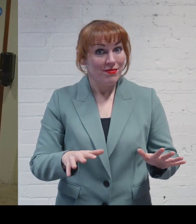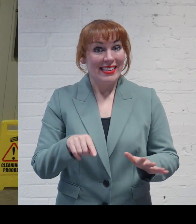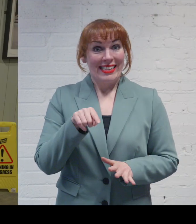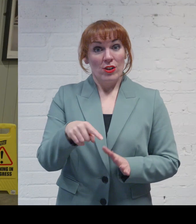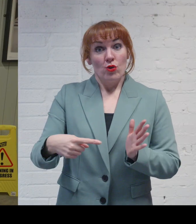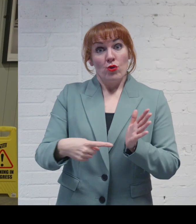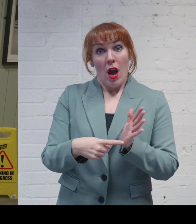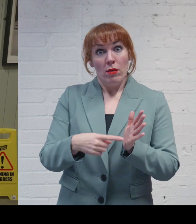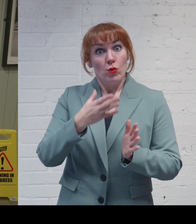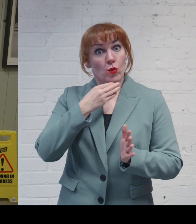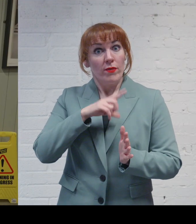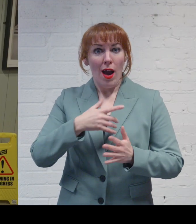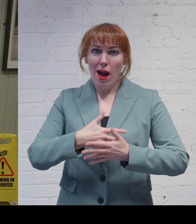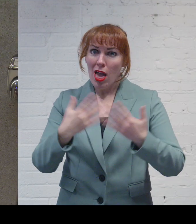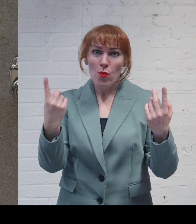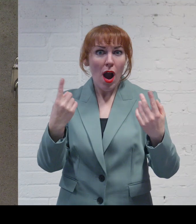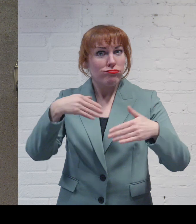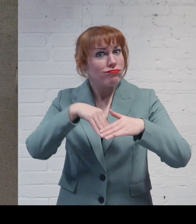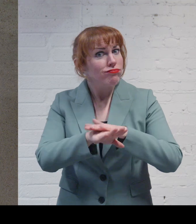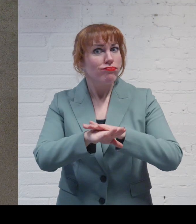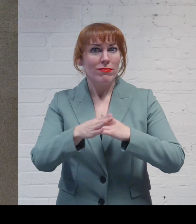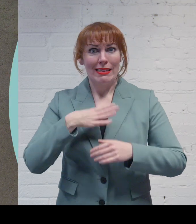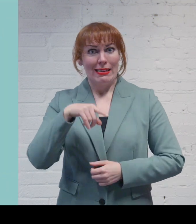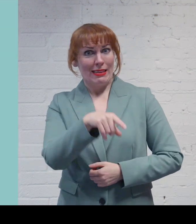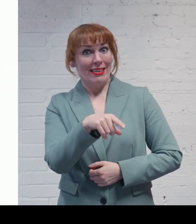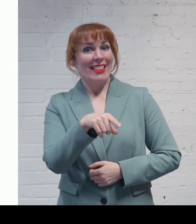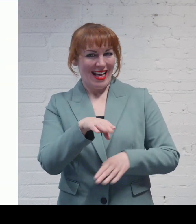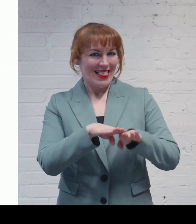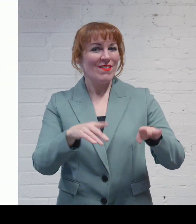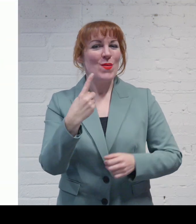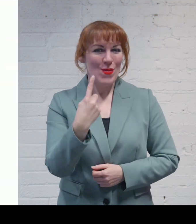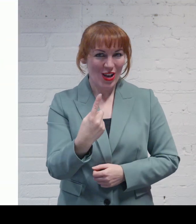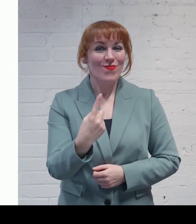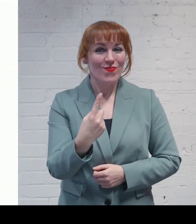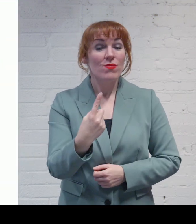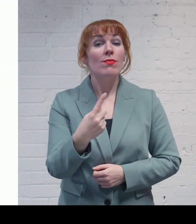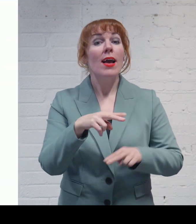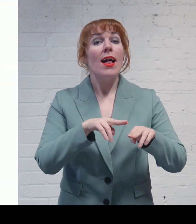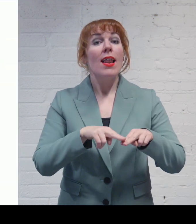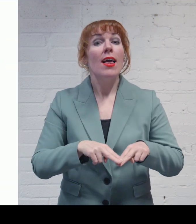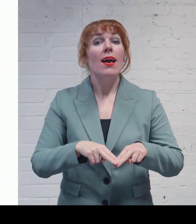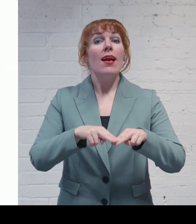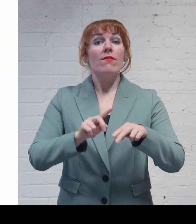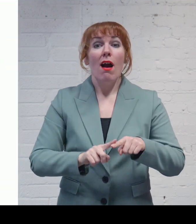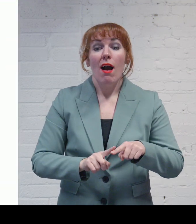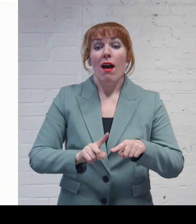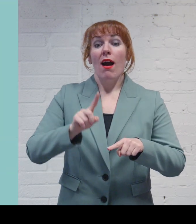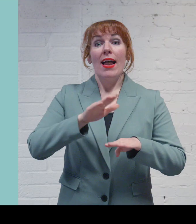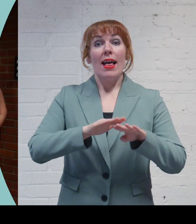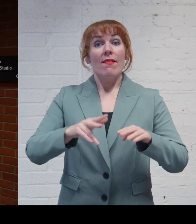The lift will take you up to level 1 where you'll find the toilet area. The toilets are the only public spaces on level